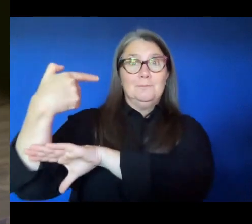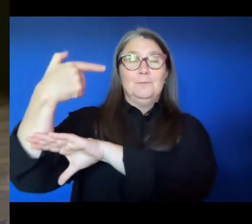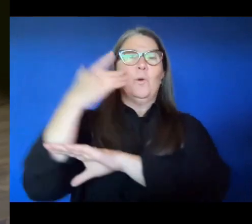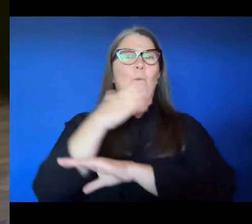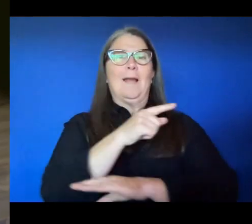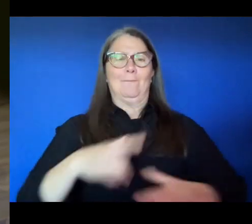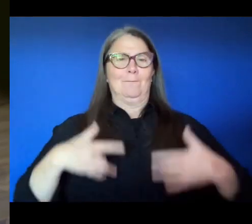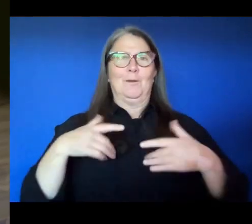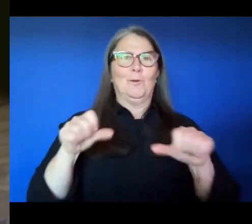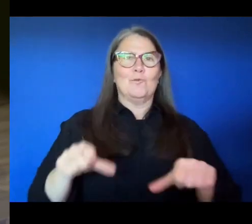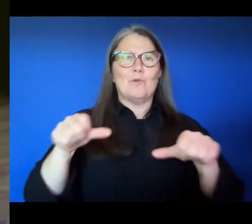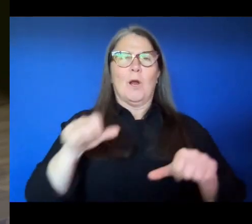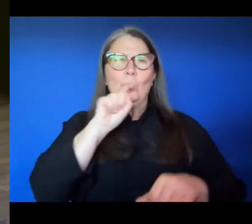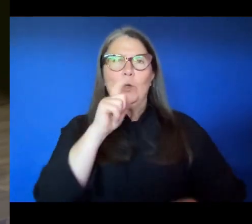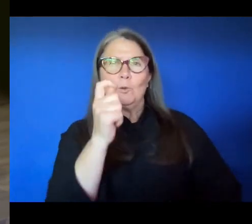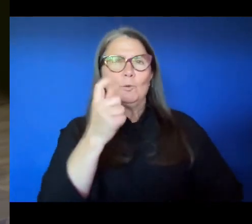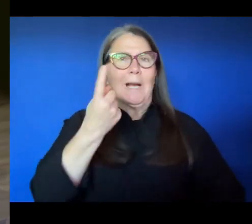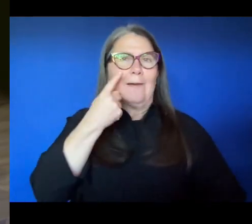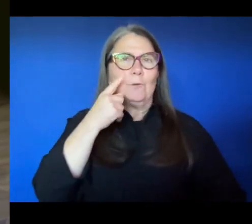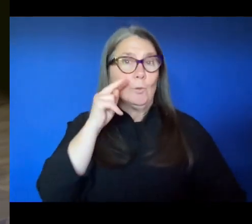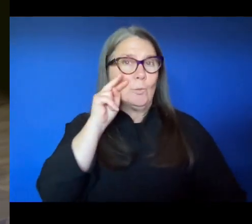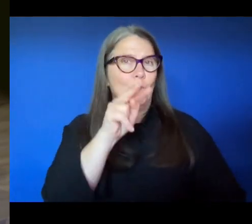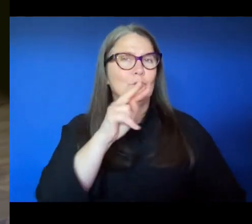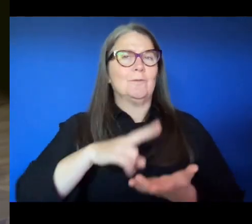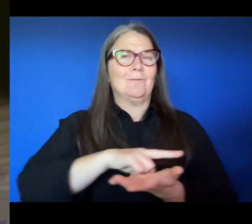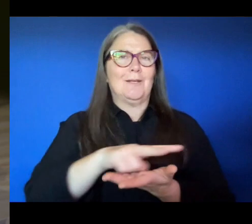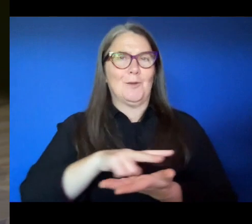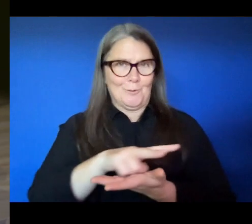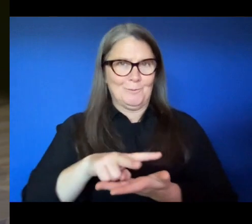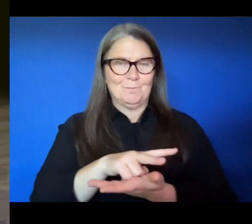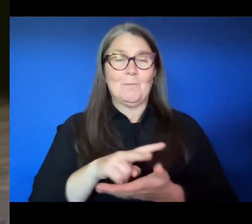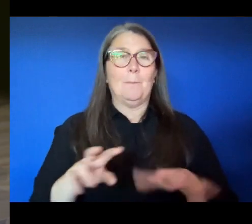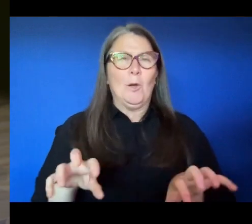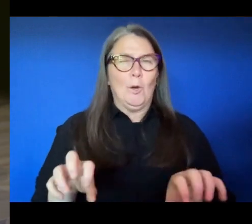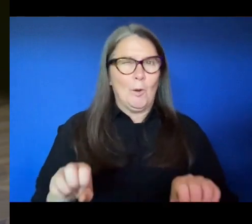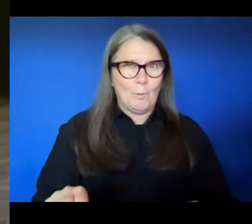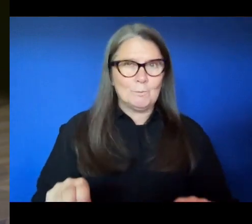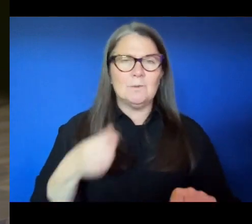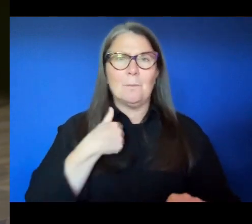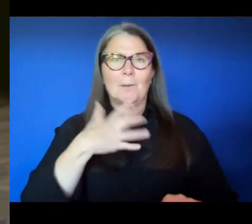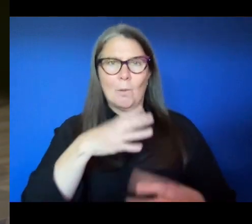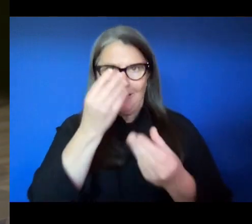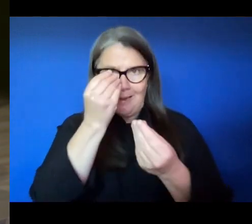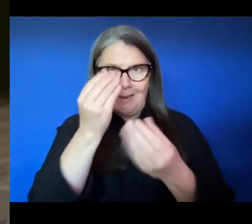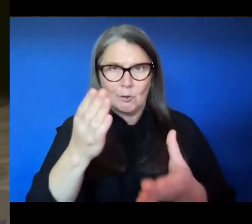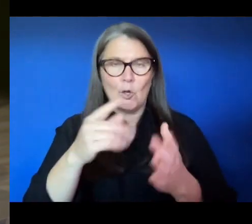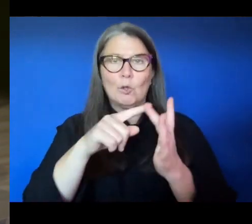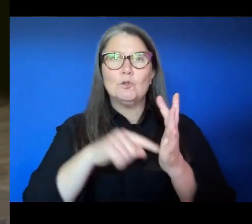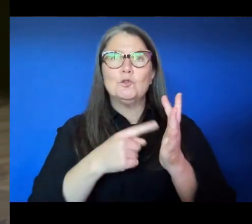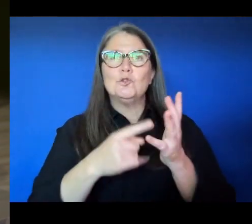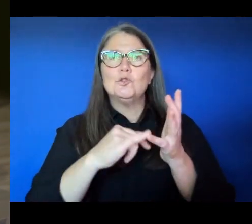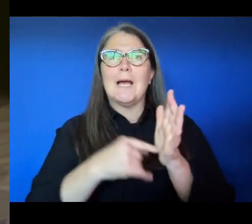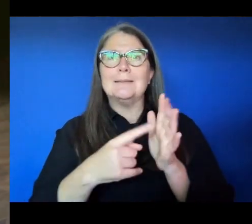so we'll cut to her shortly. But before we do that, I'll just let everyone know, as Justin has mentioned to the audience